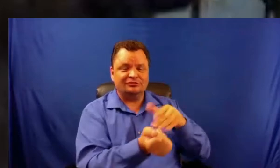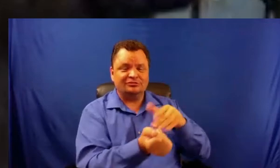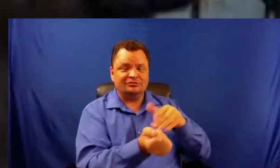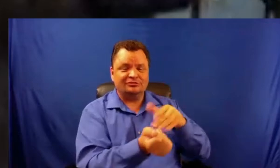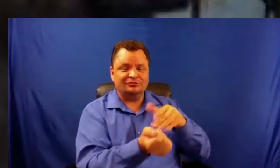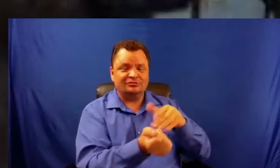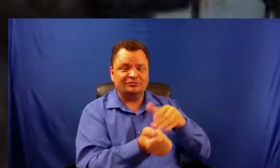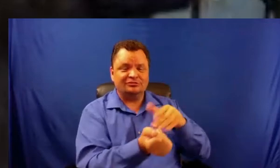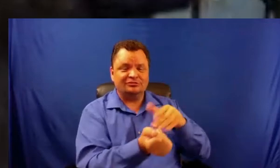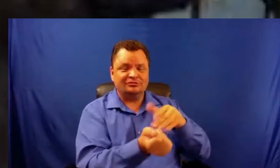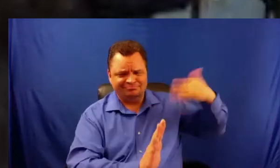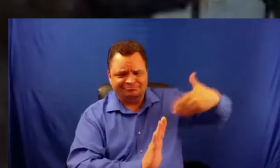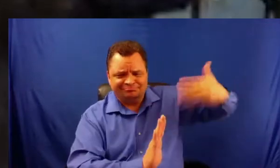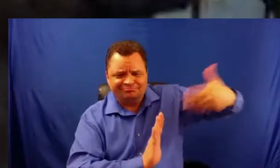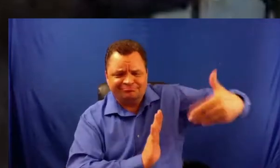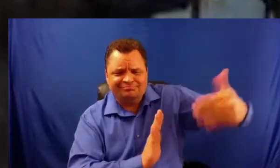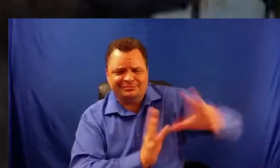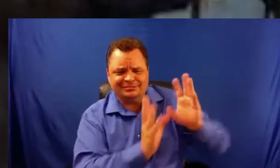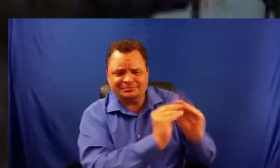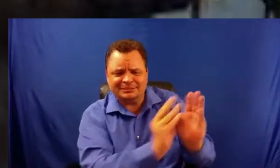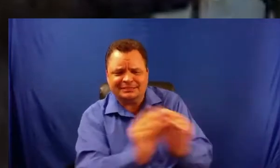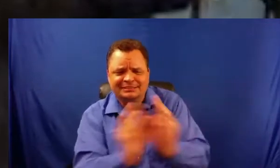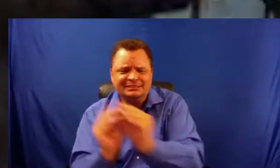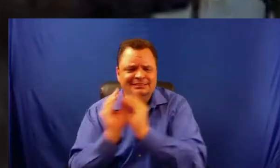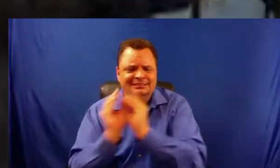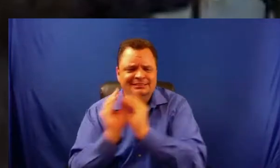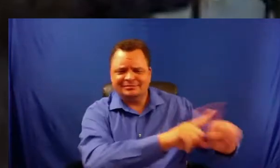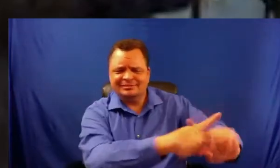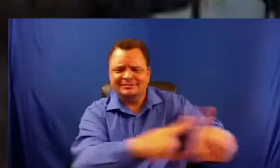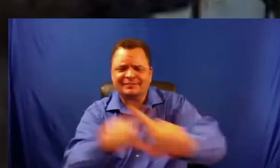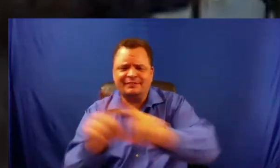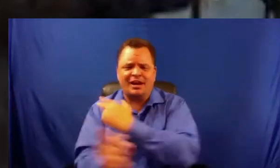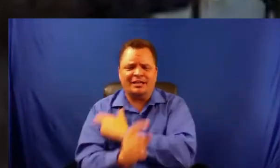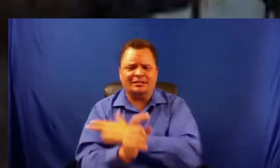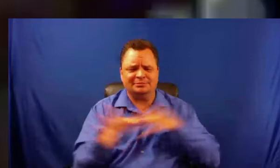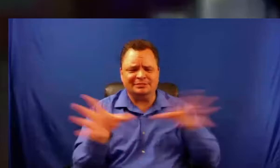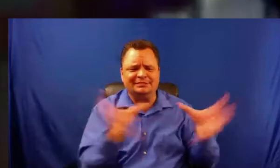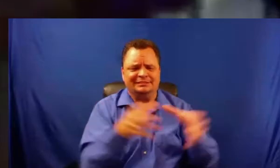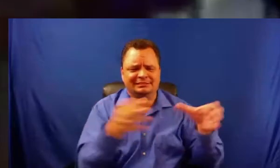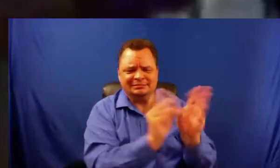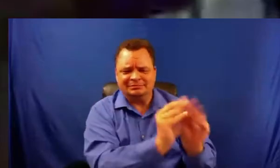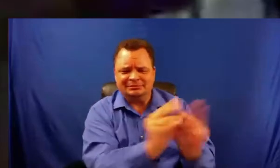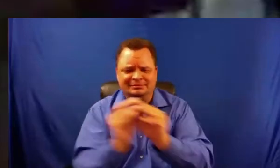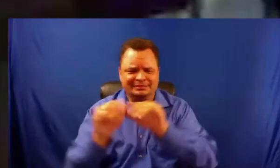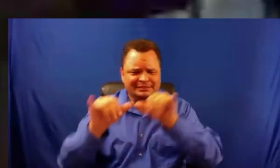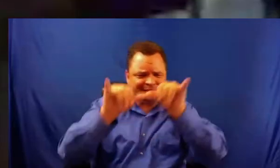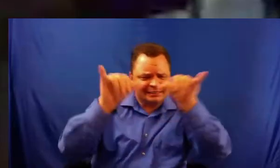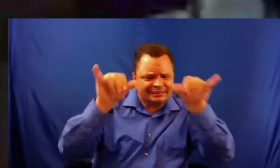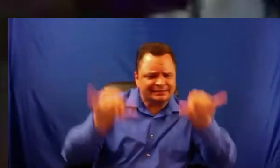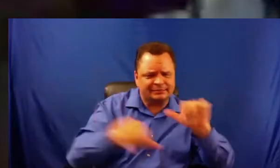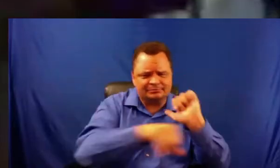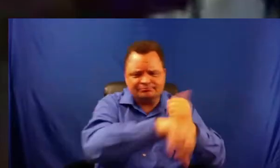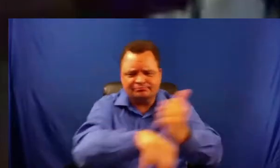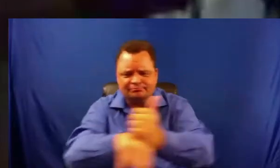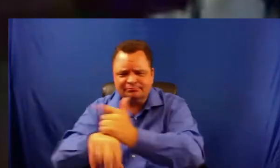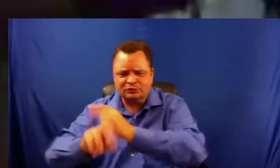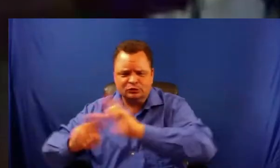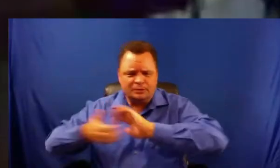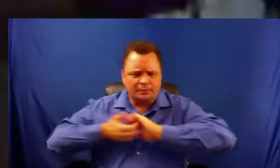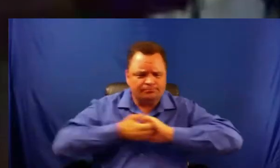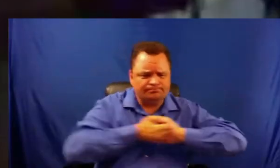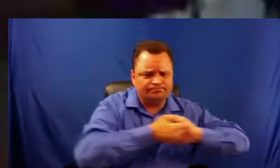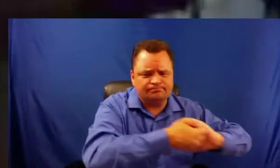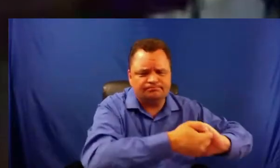contact with our medical directors of our healthcare institutions, because there's more